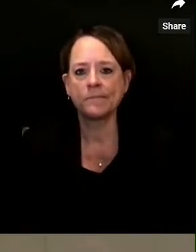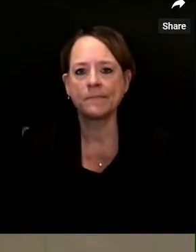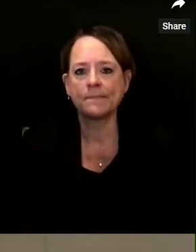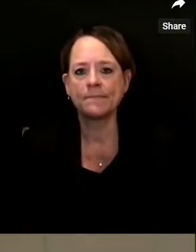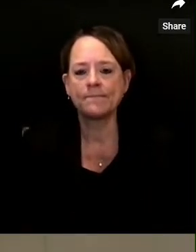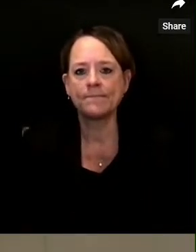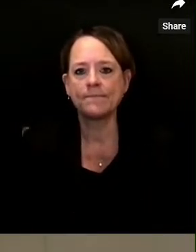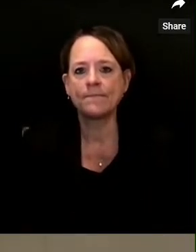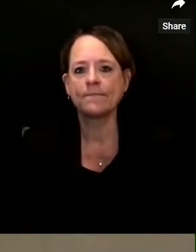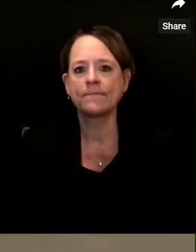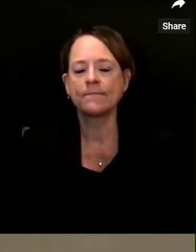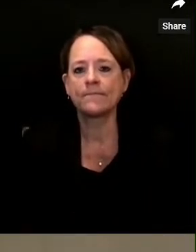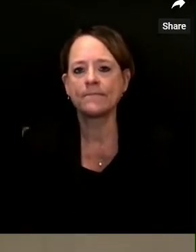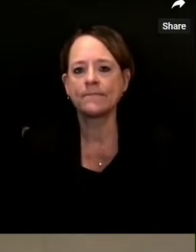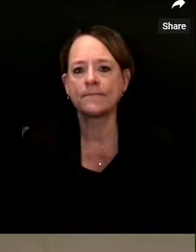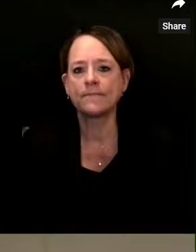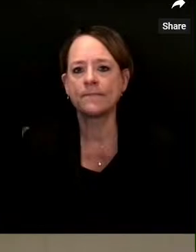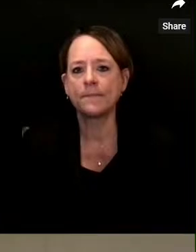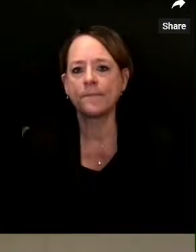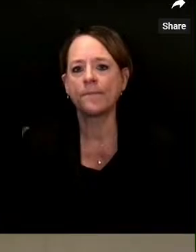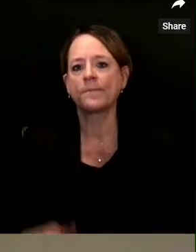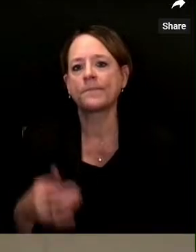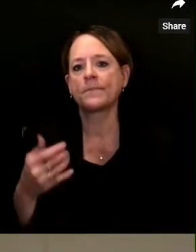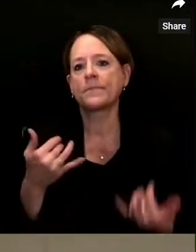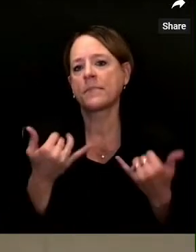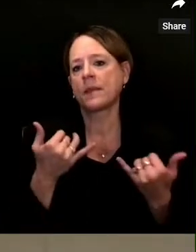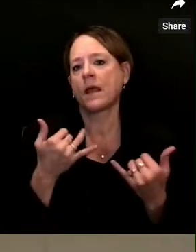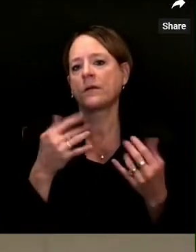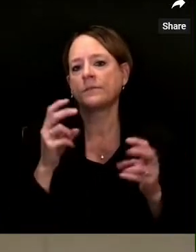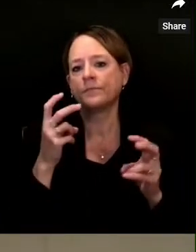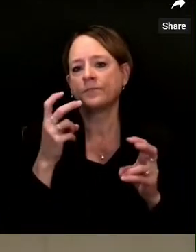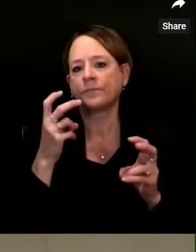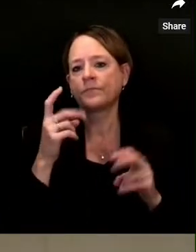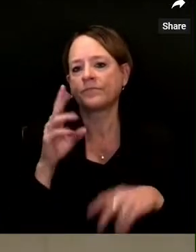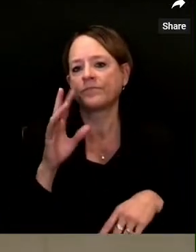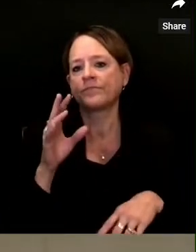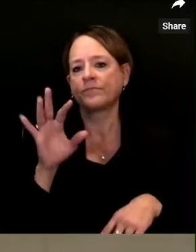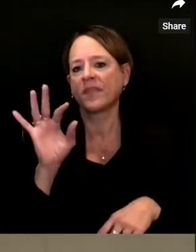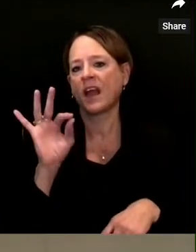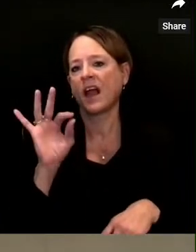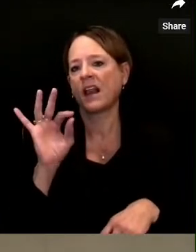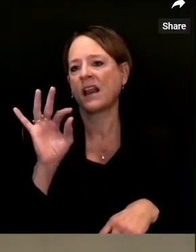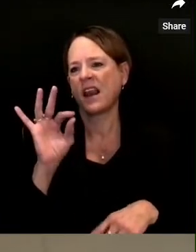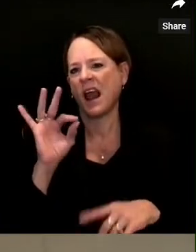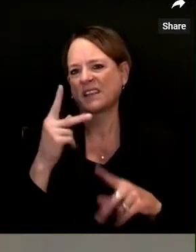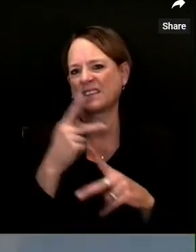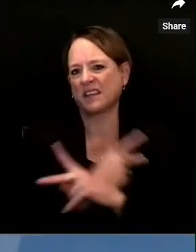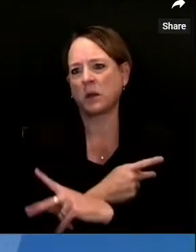nicely visualized in the infographic that we have on our page. So I direct you to that for more context.